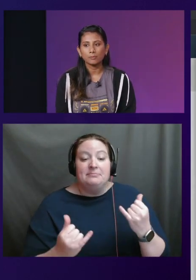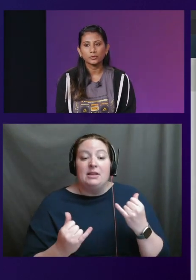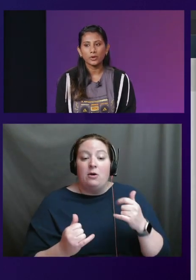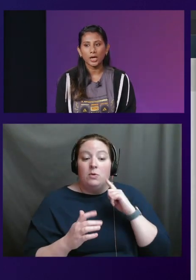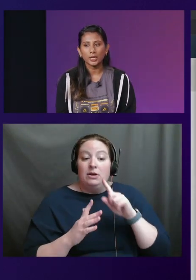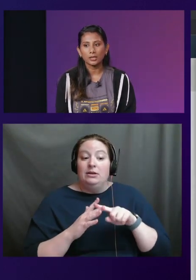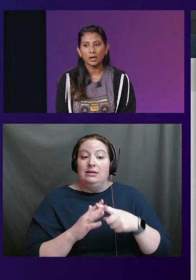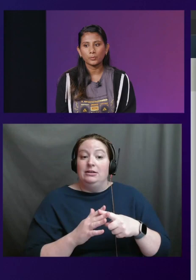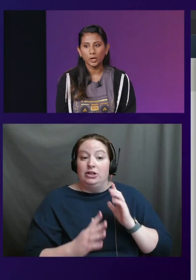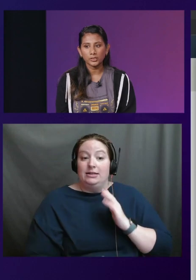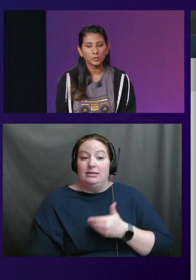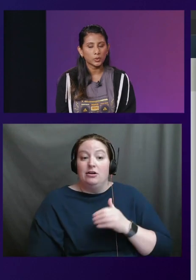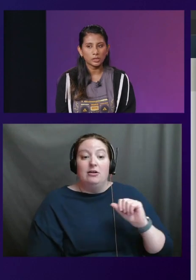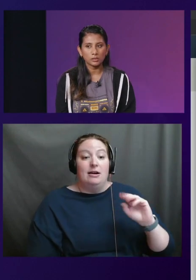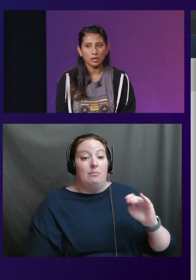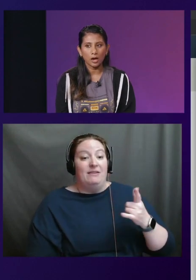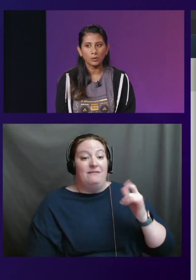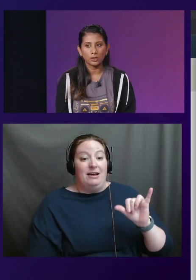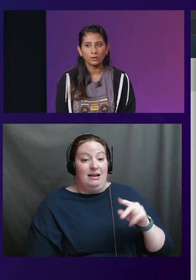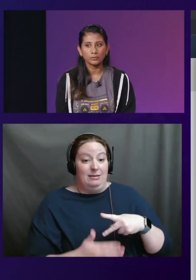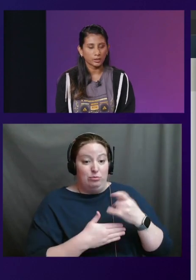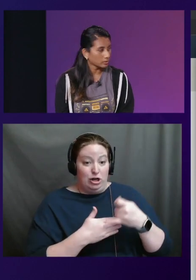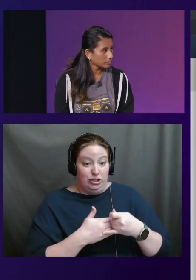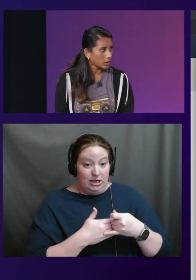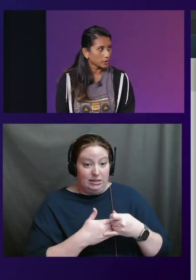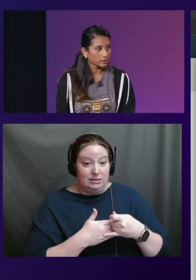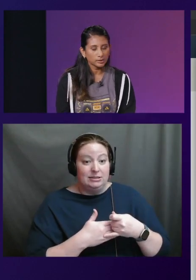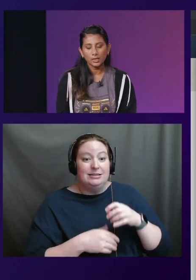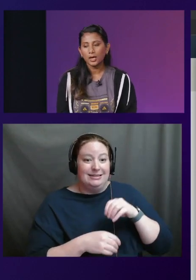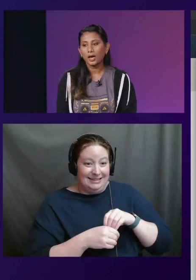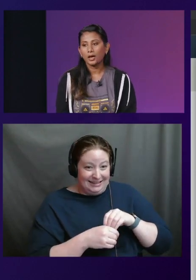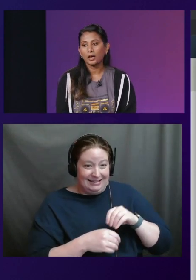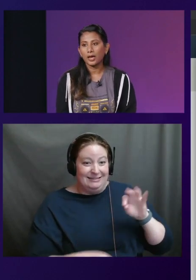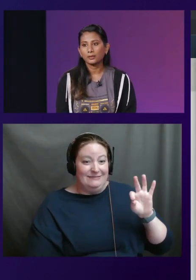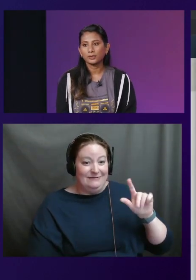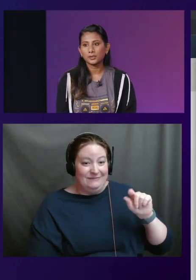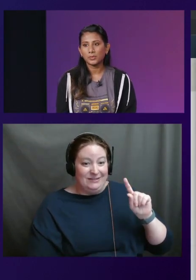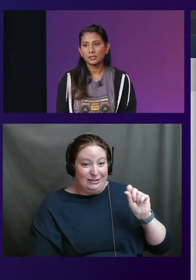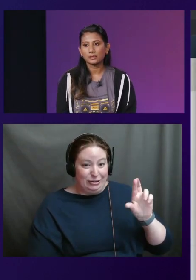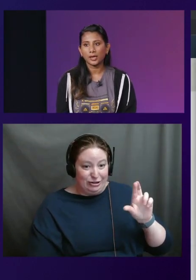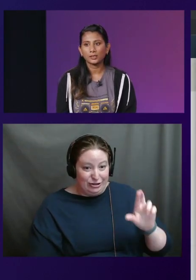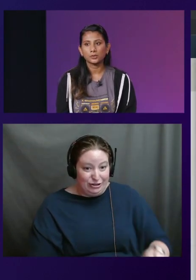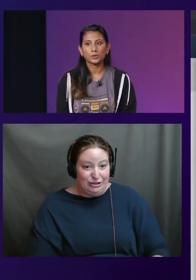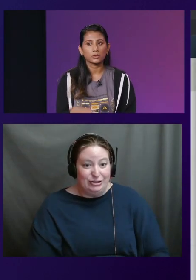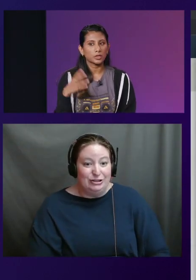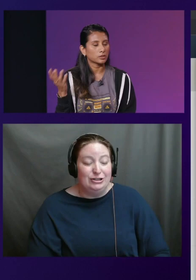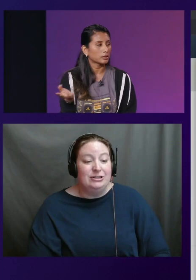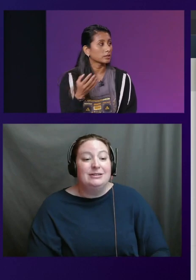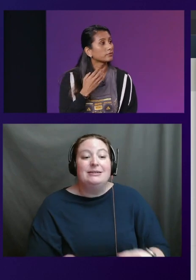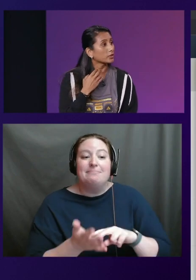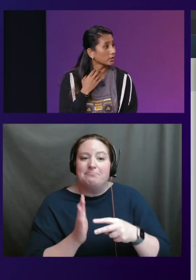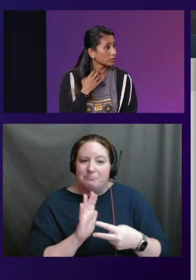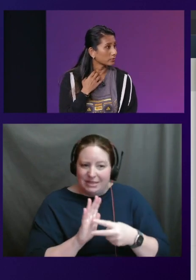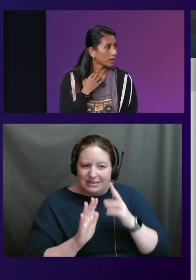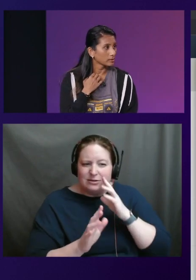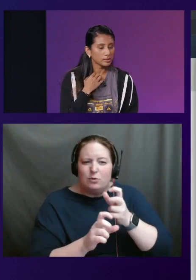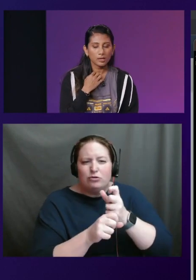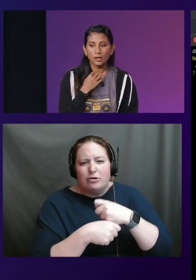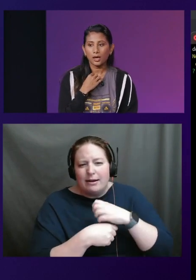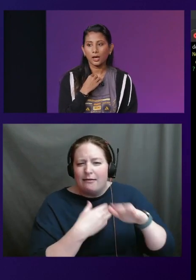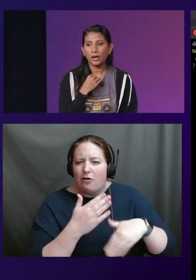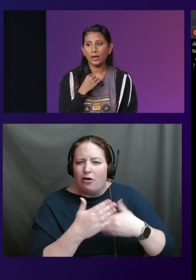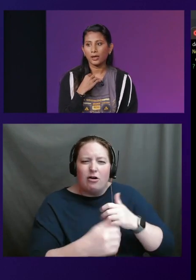our Amplify project within our Flutter project. And this means that it's going to create all the configuration